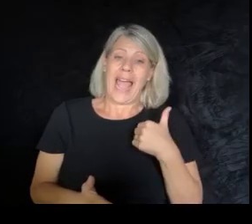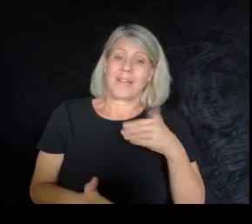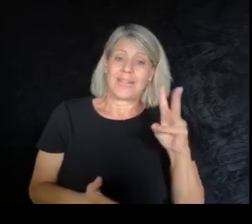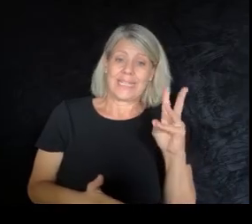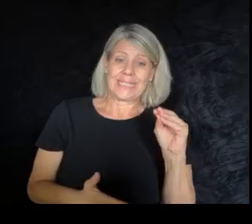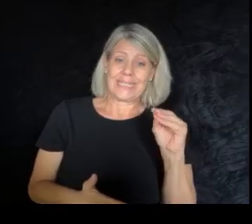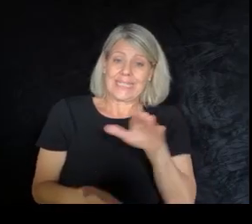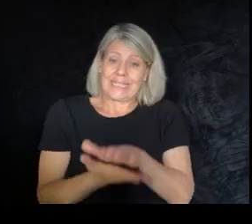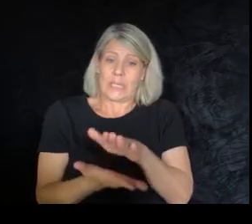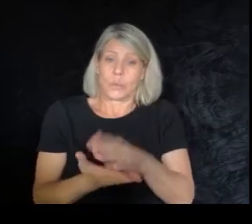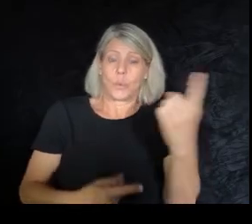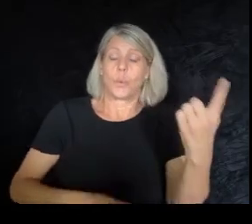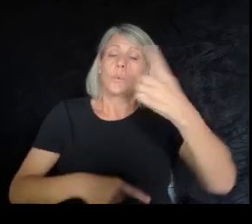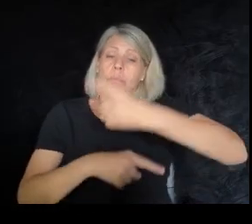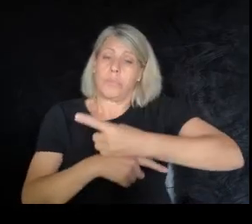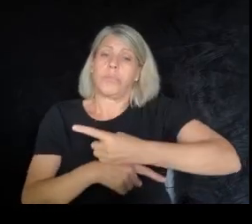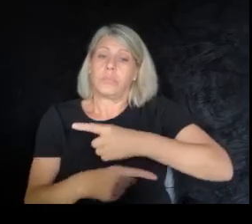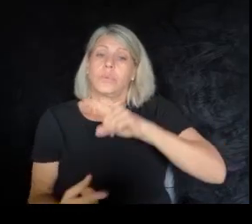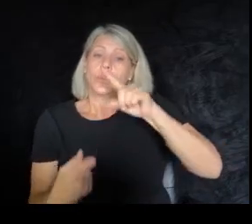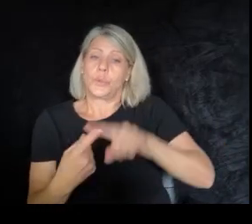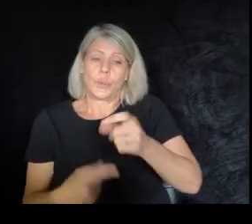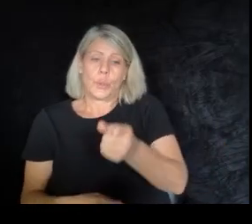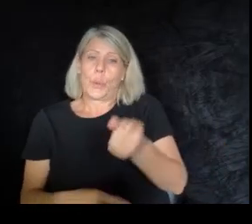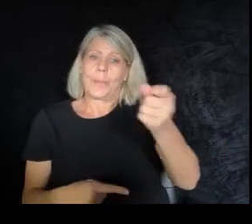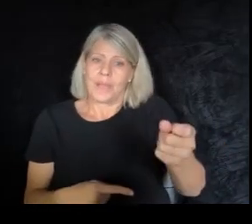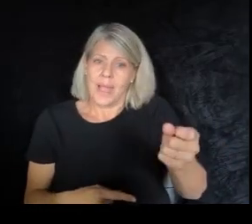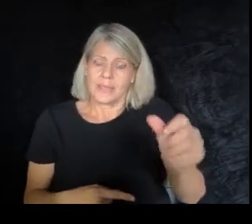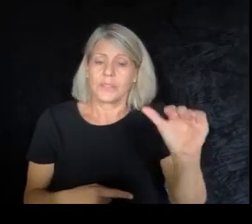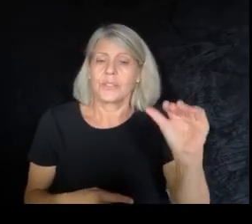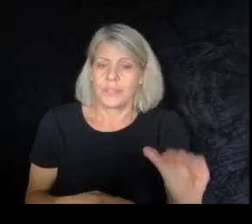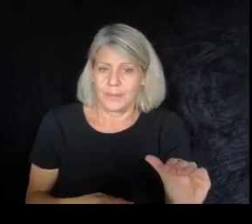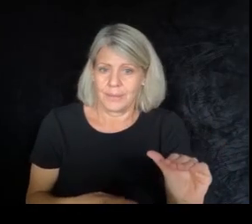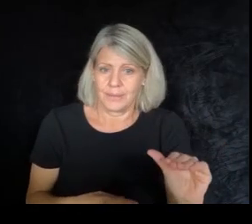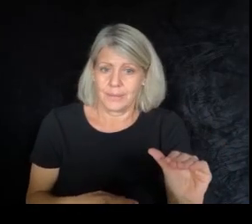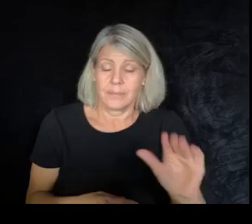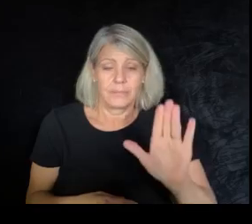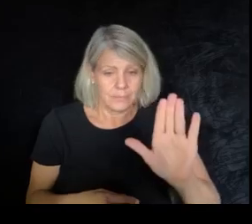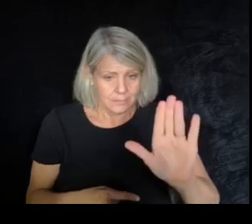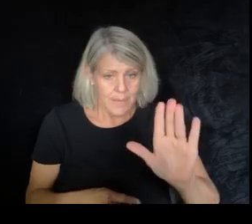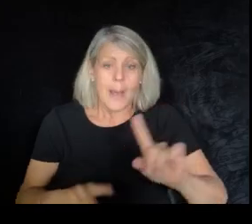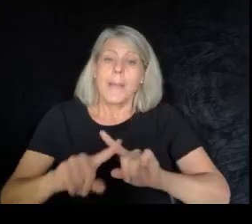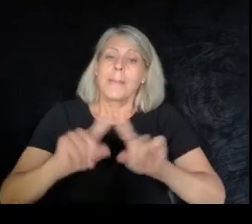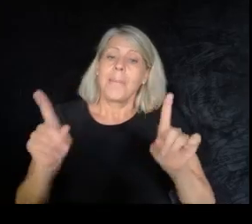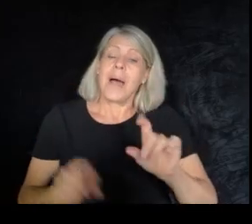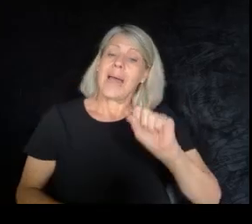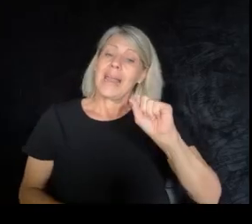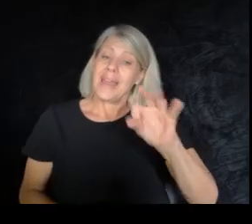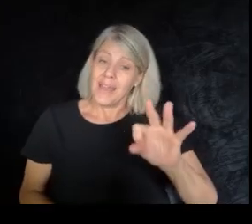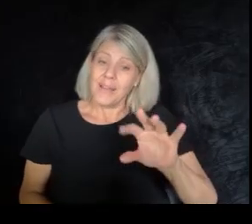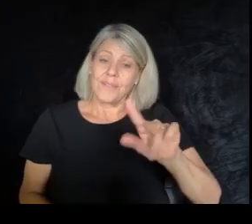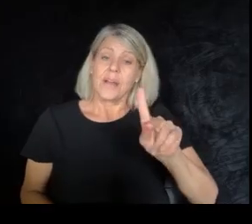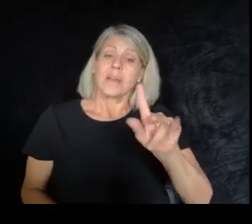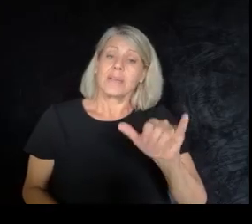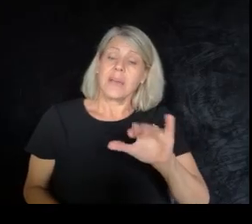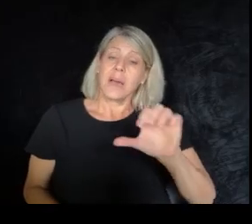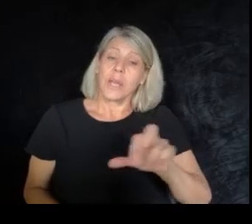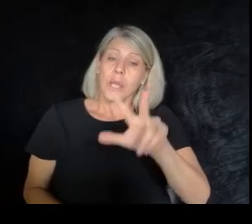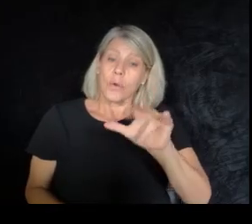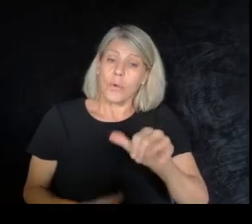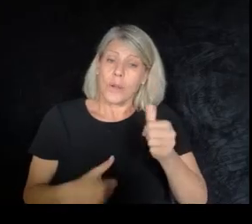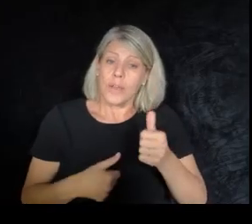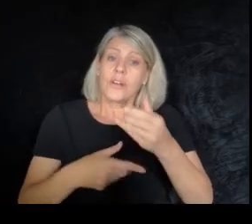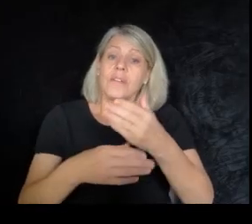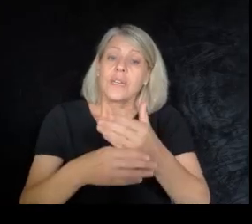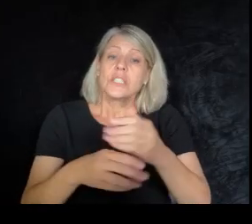to place the child. However, if the Kentucky Early Intervention